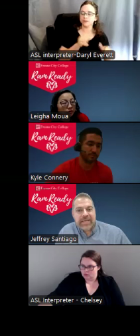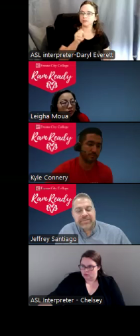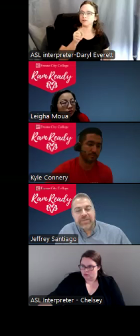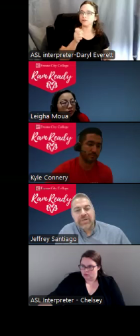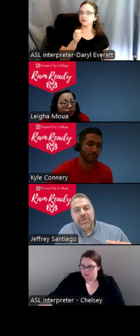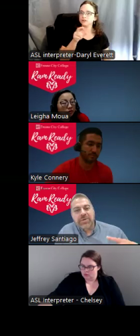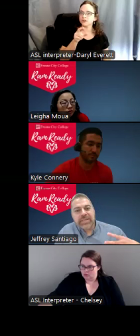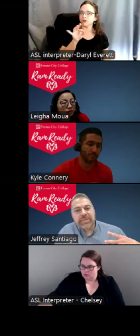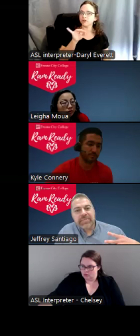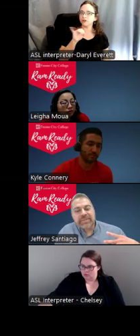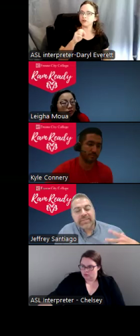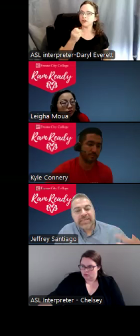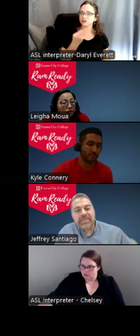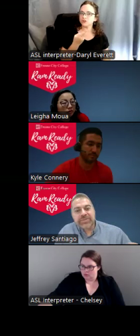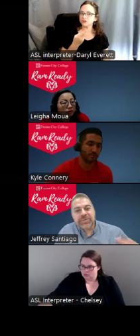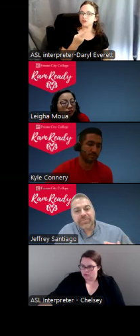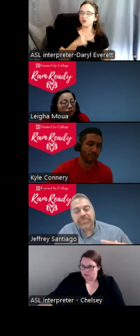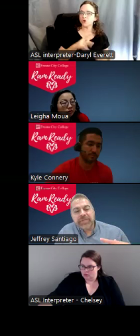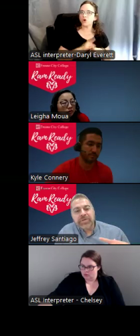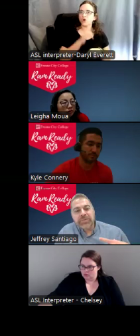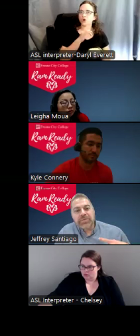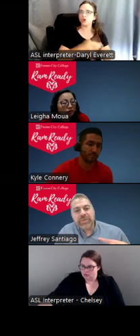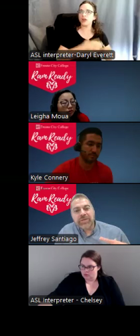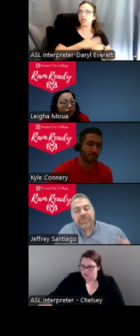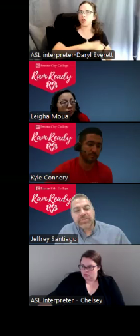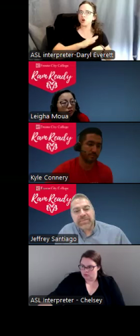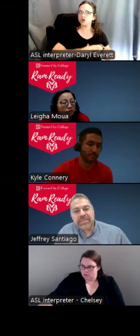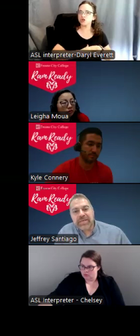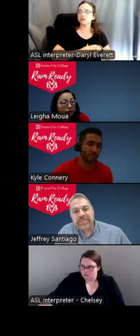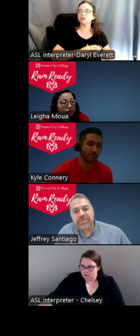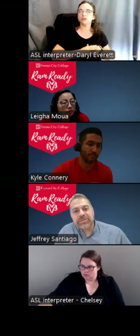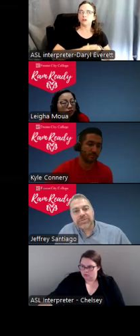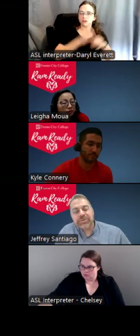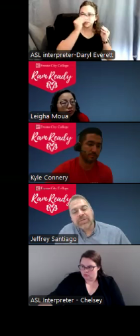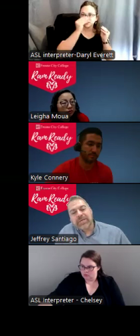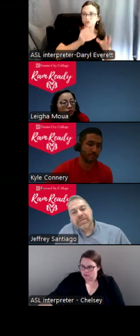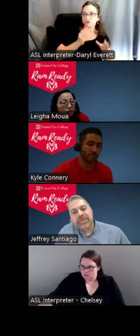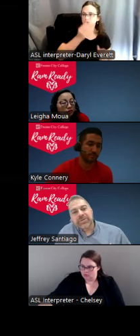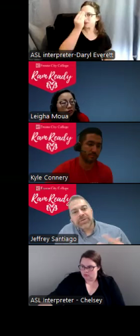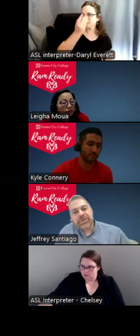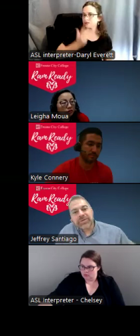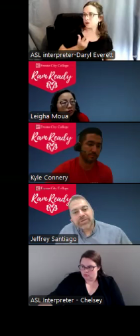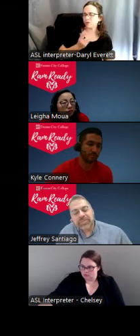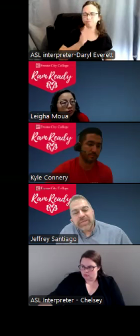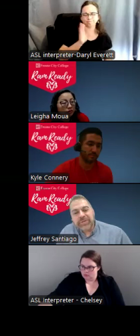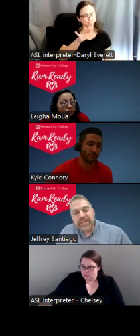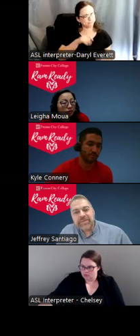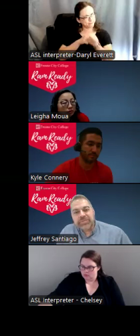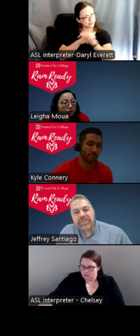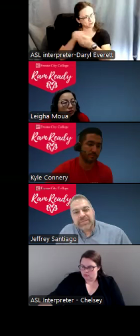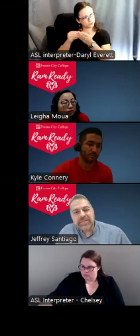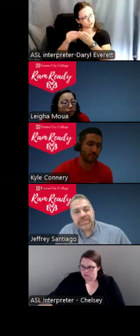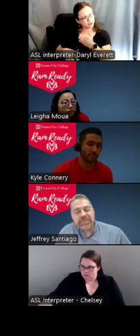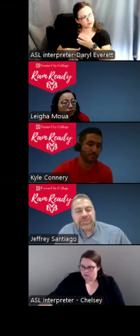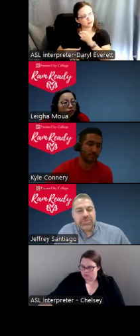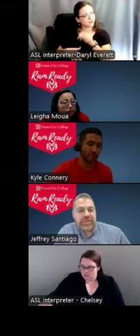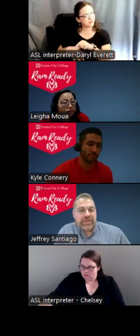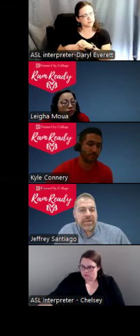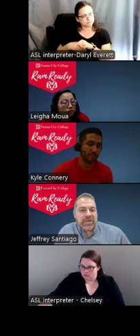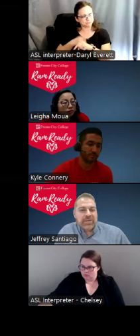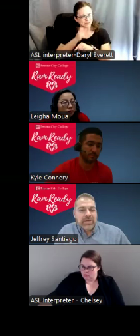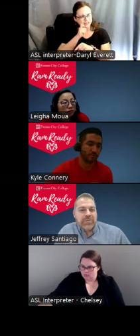attending class, or they've been missing assignments. So, you know, we want you to be successful. So during your meeting with your counselor, we can discuss, you